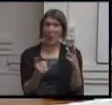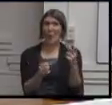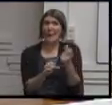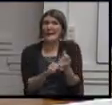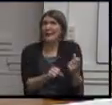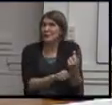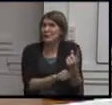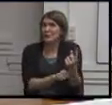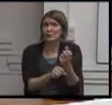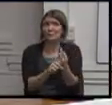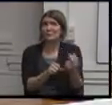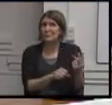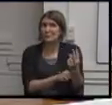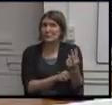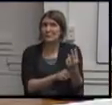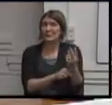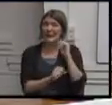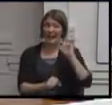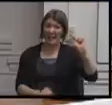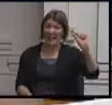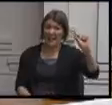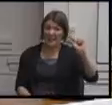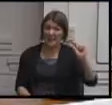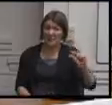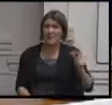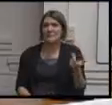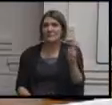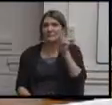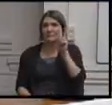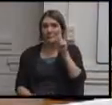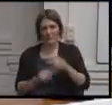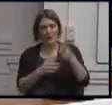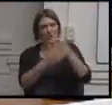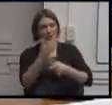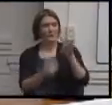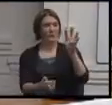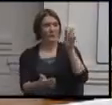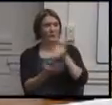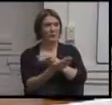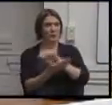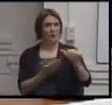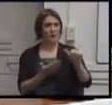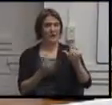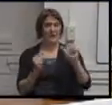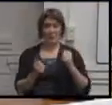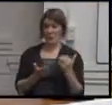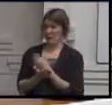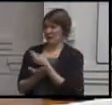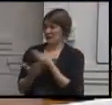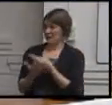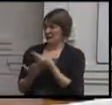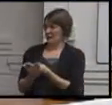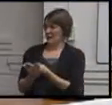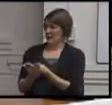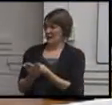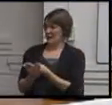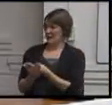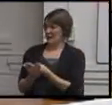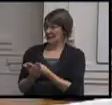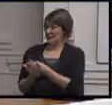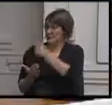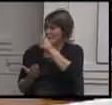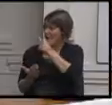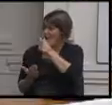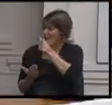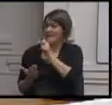and are we going to do it in pieces, and are we going to try to raise some funds, not